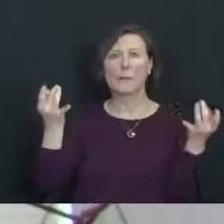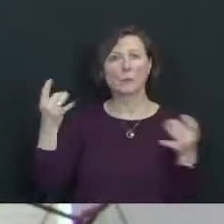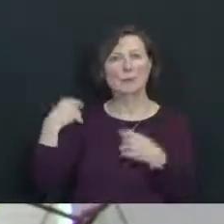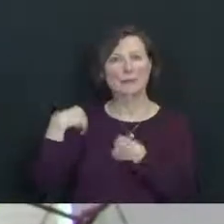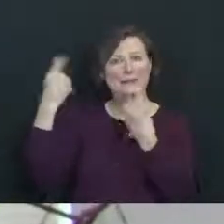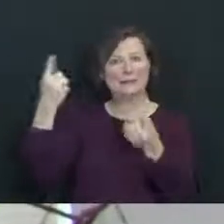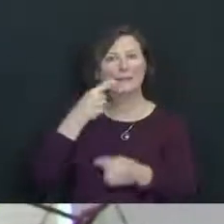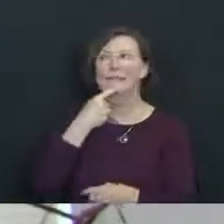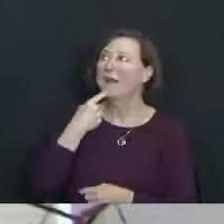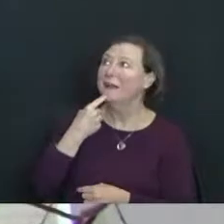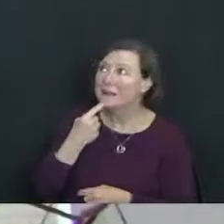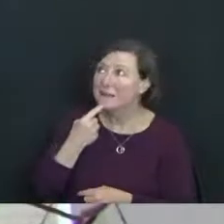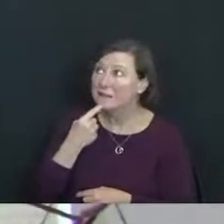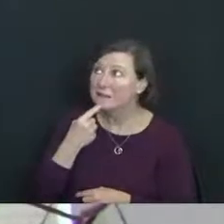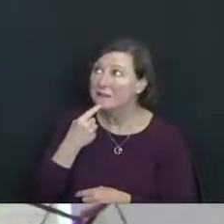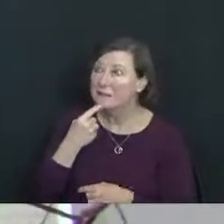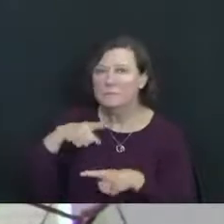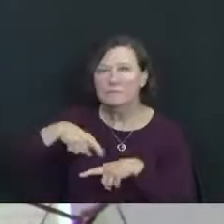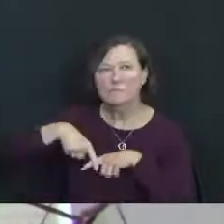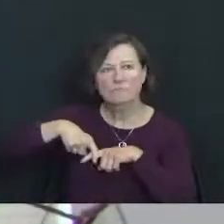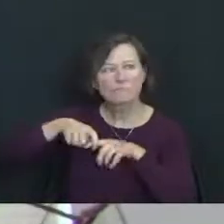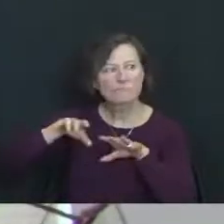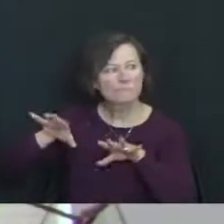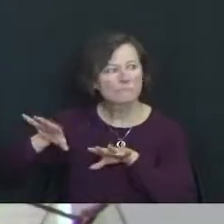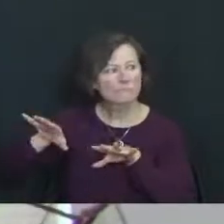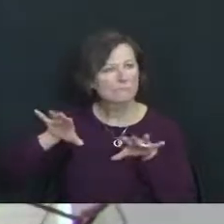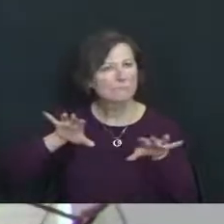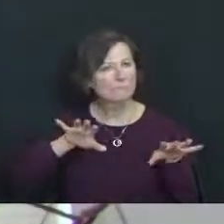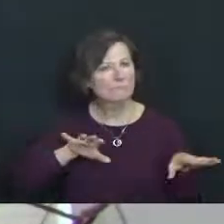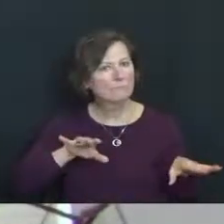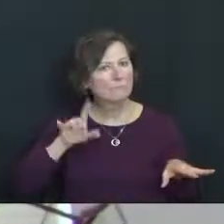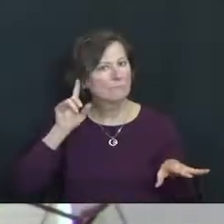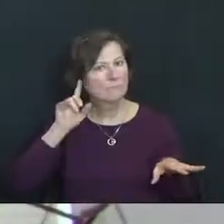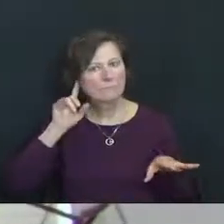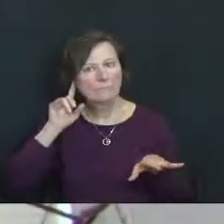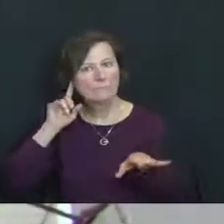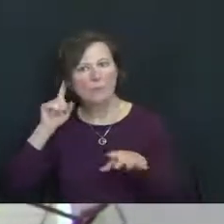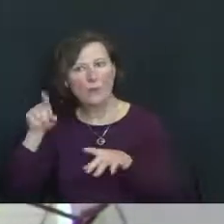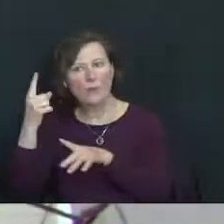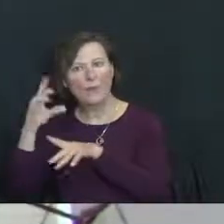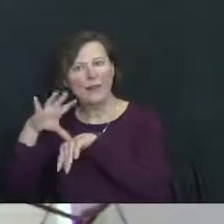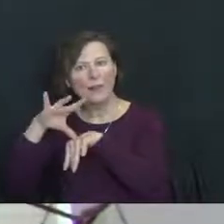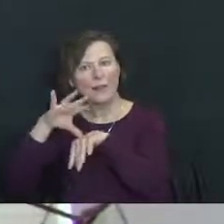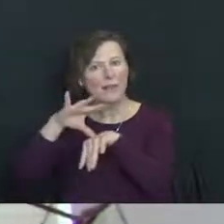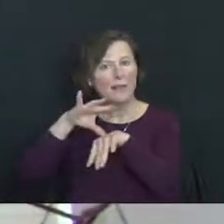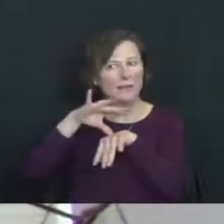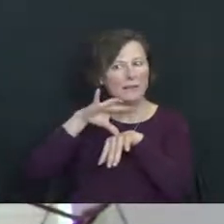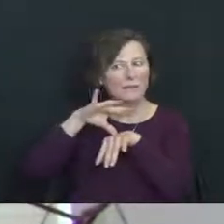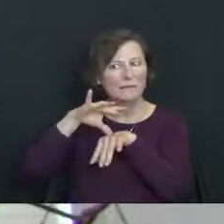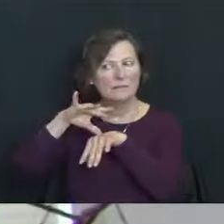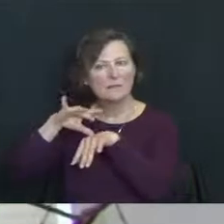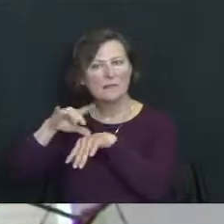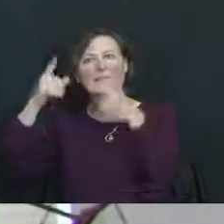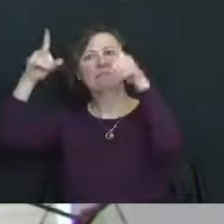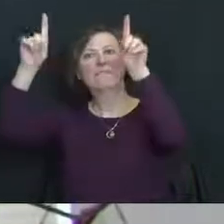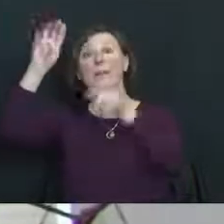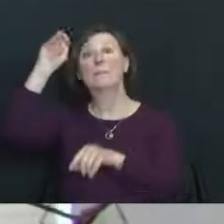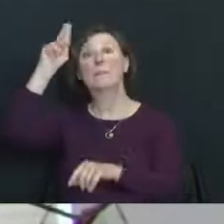pause, just the soft rustle of leaves again. Finally, the monk called down from the